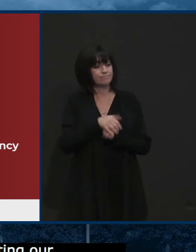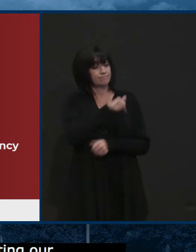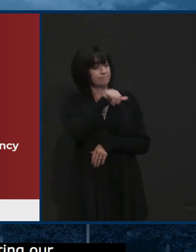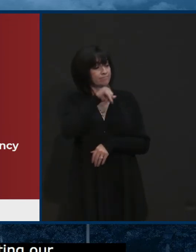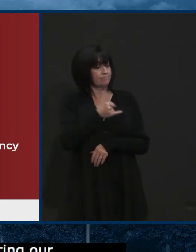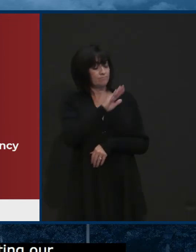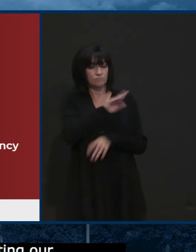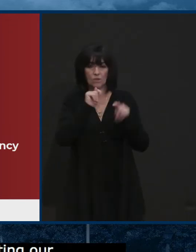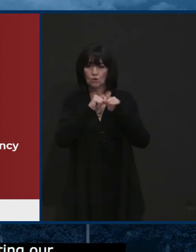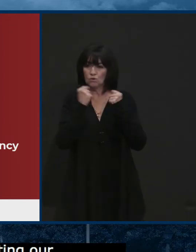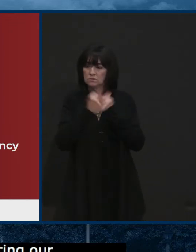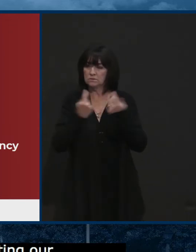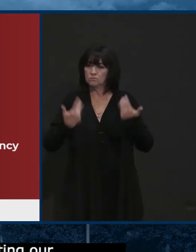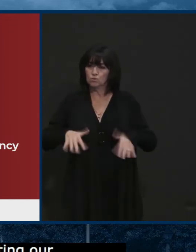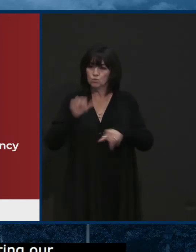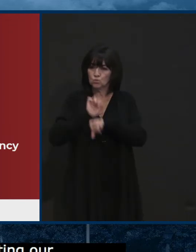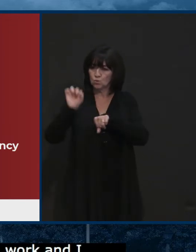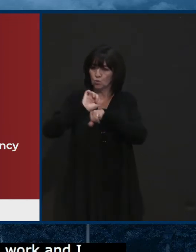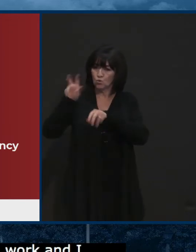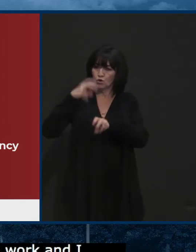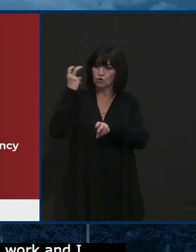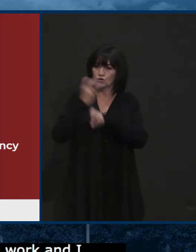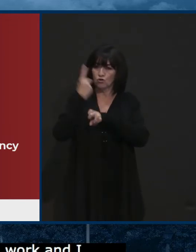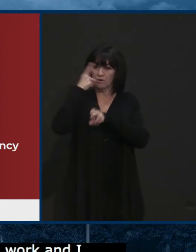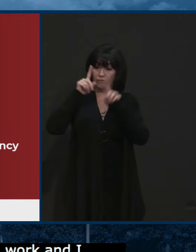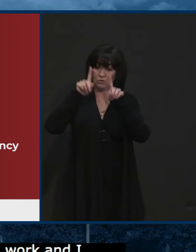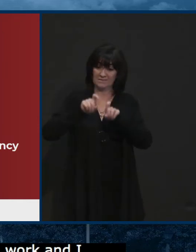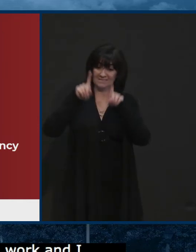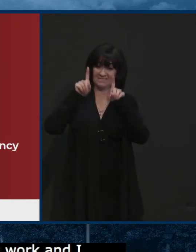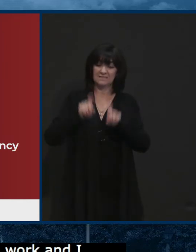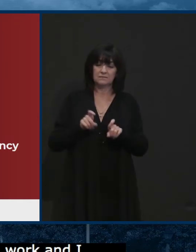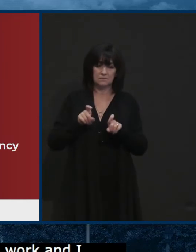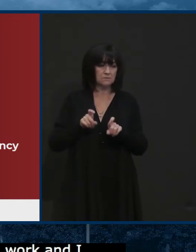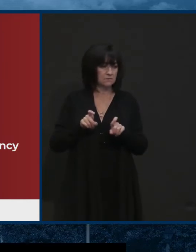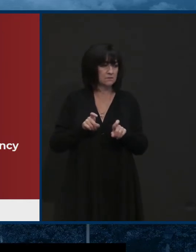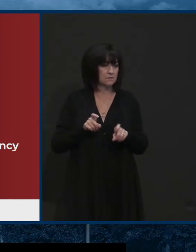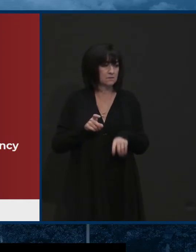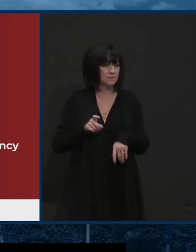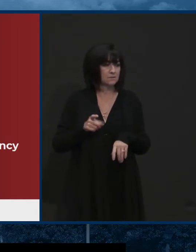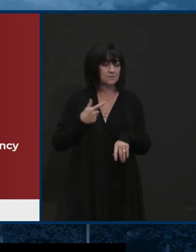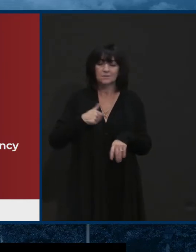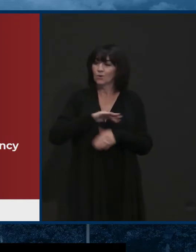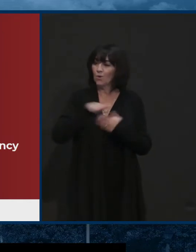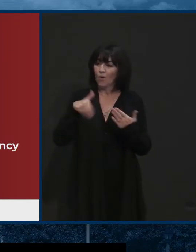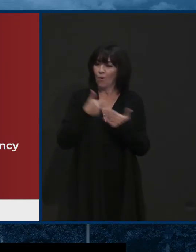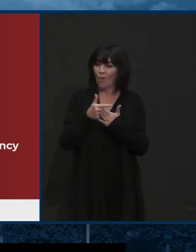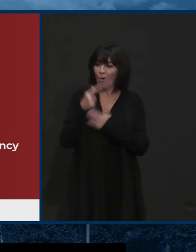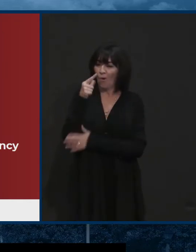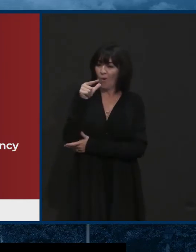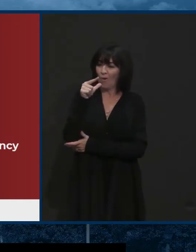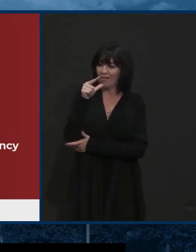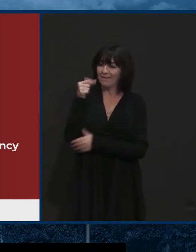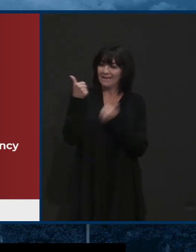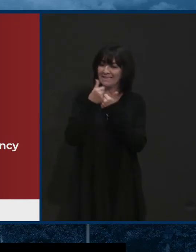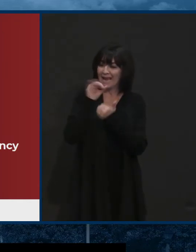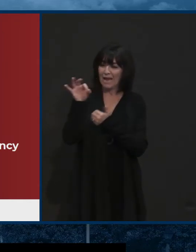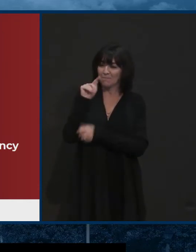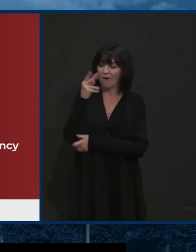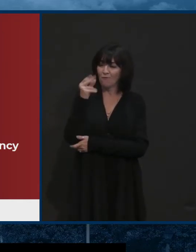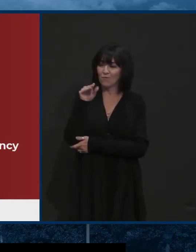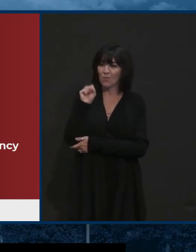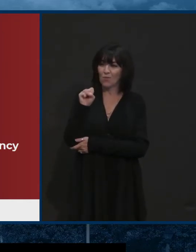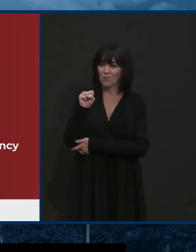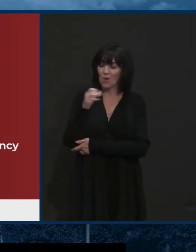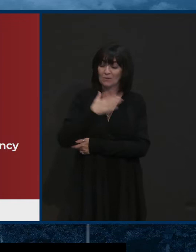front, and I know you got more information there today. Thank you, and just so you know, we removed all the Game of Thrones references from this part of the